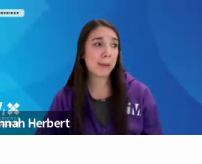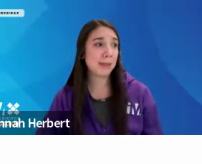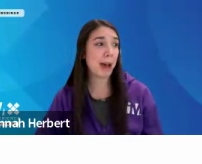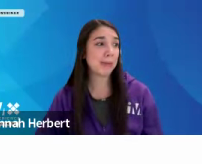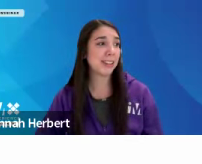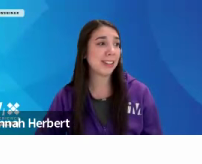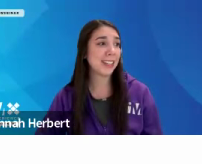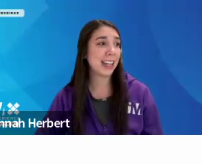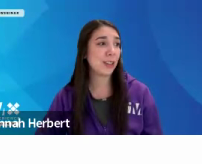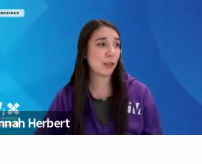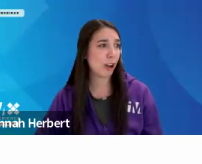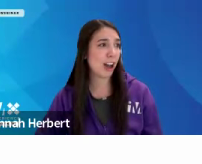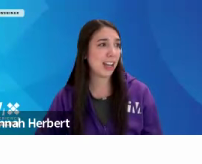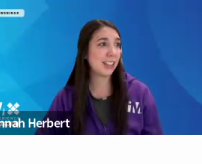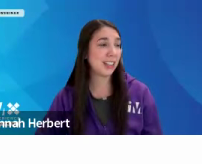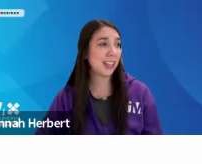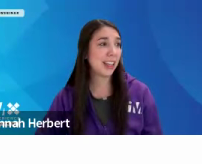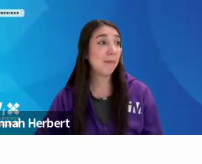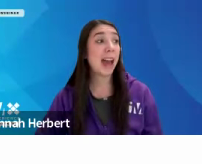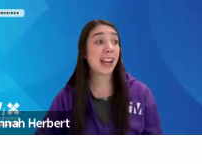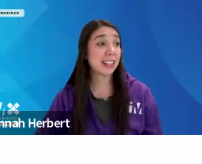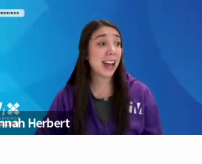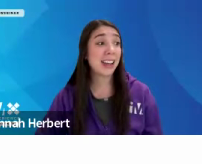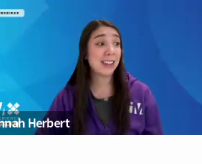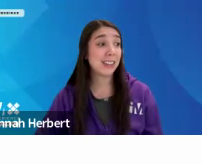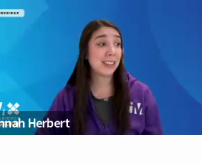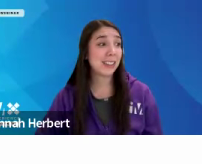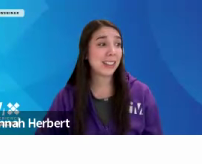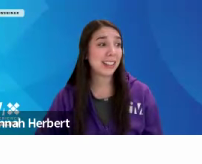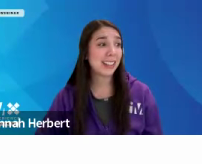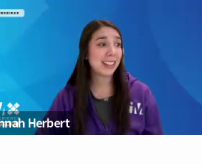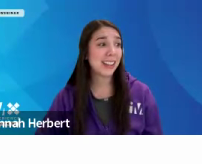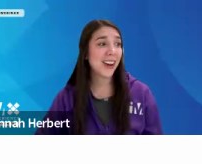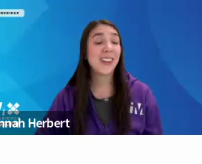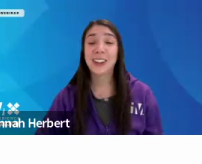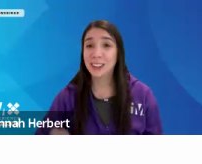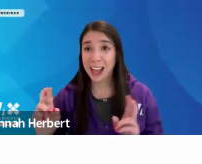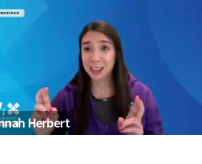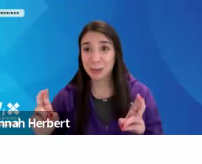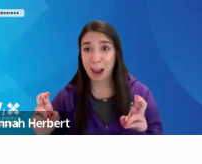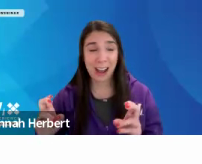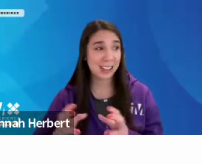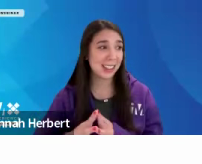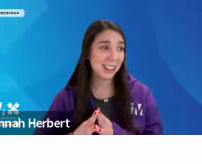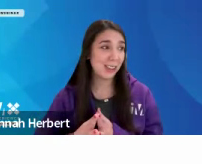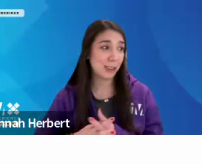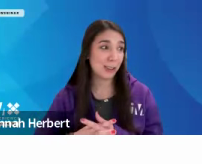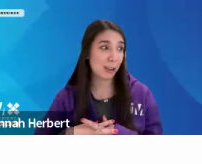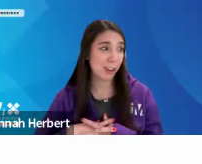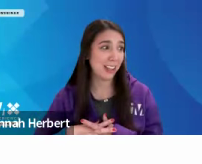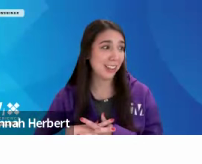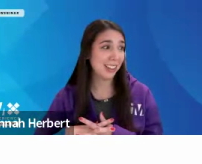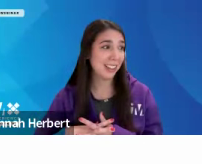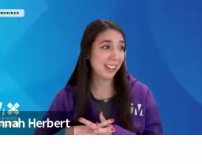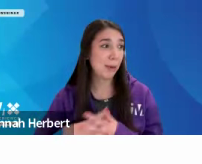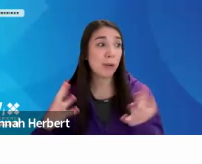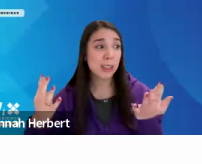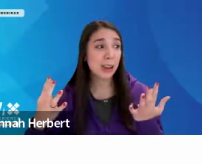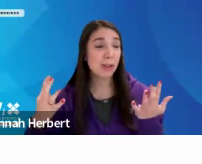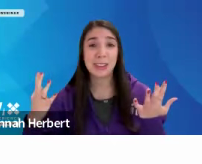clips, popsicle sticks, straws, magnet tiles, little glass rocks. Those are so